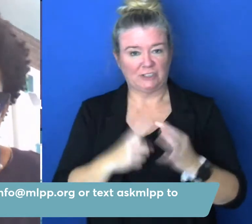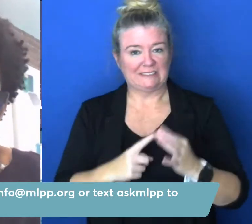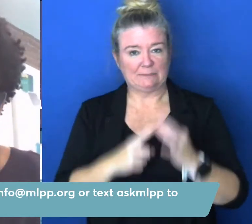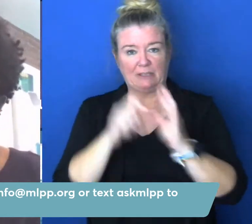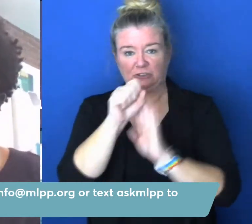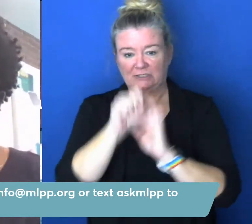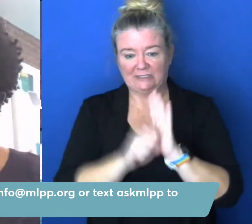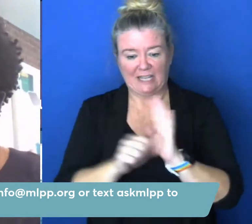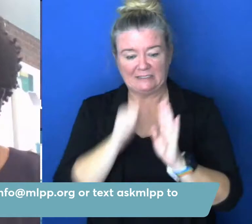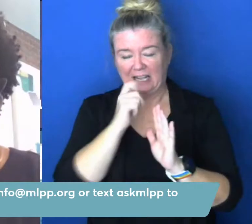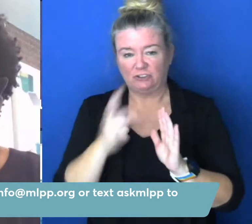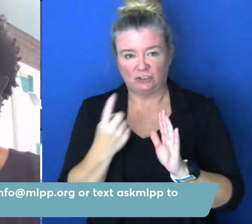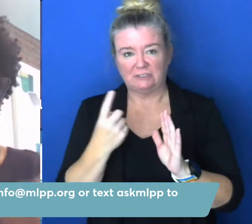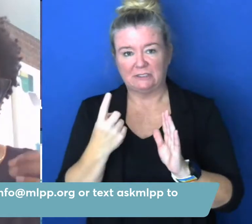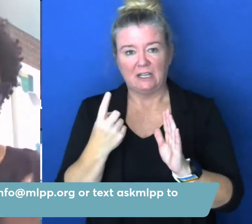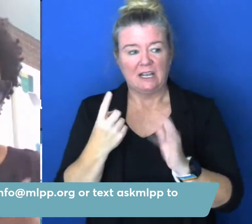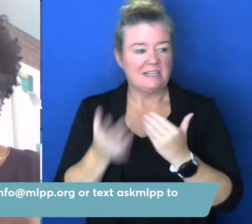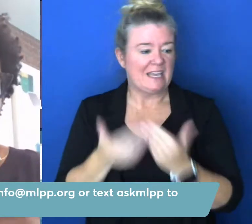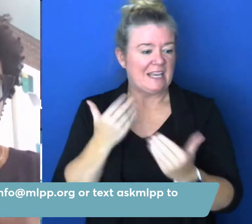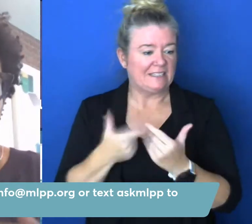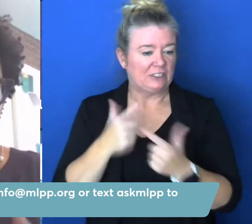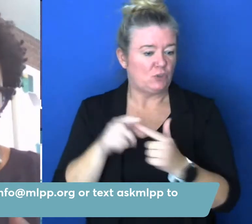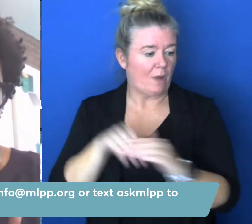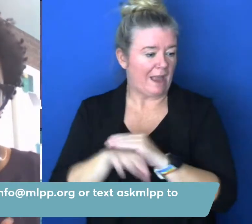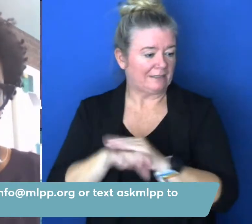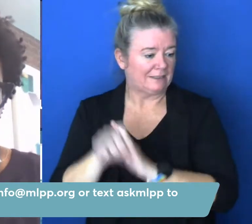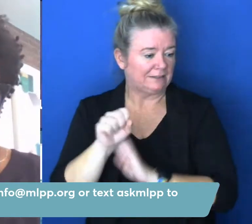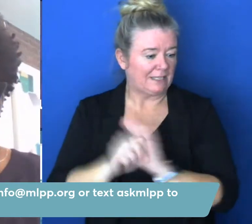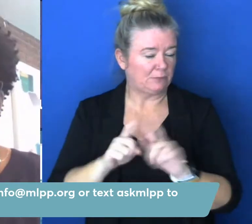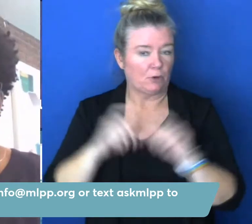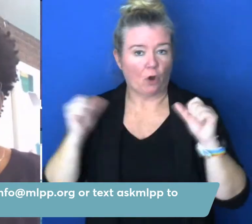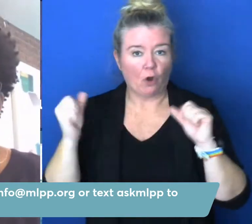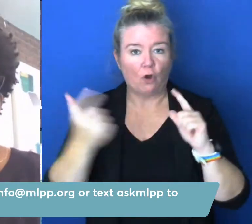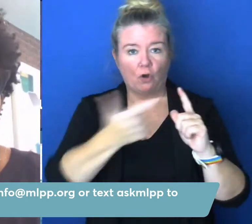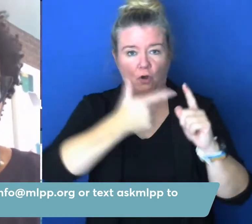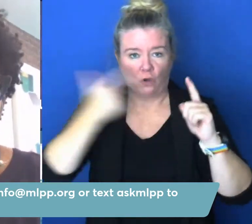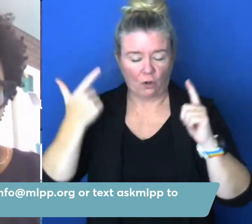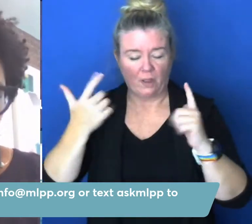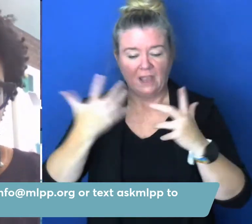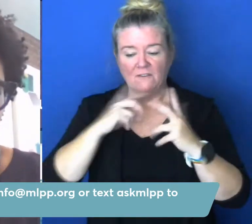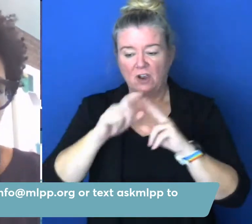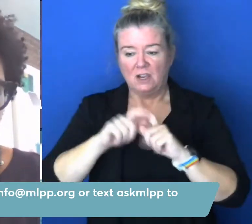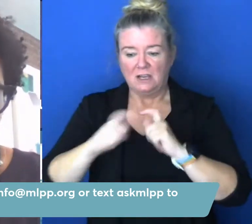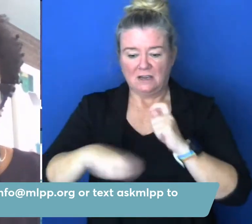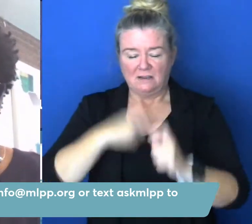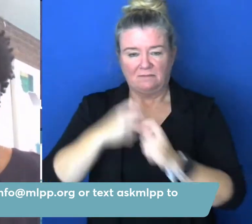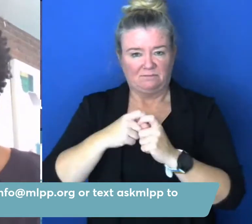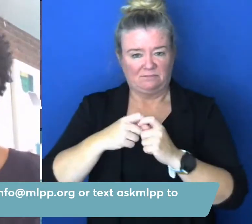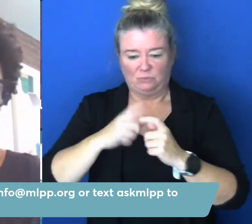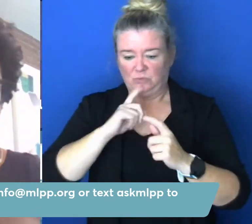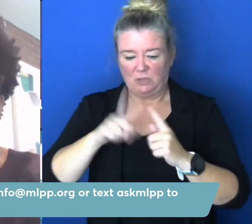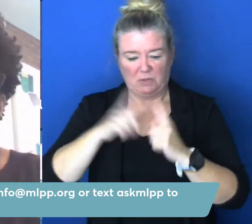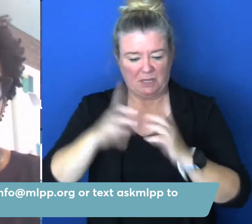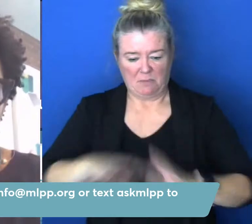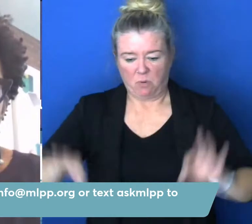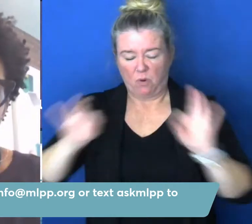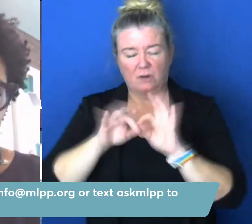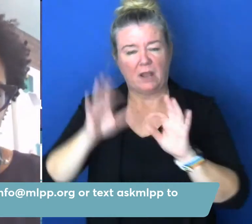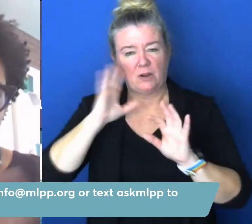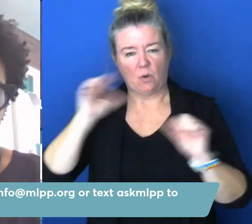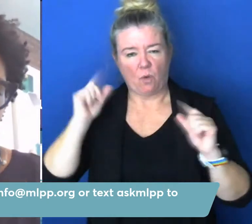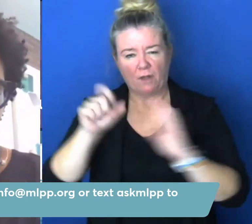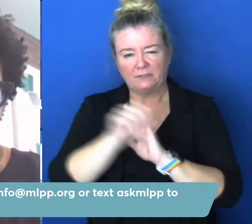the low-hanging fruit. But this is a pivotal moment in our nation, and every state needs investment. And I know